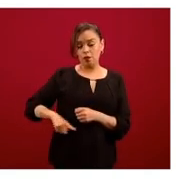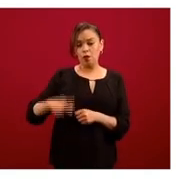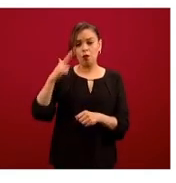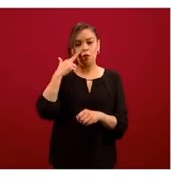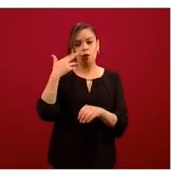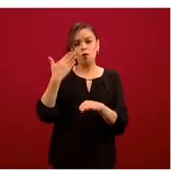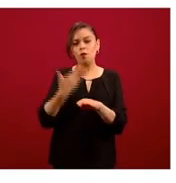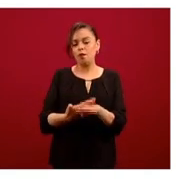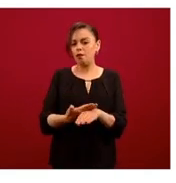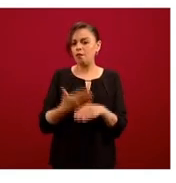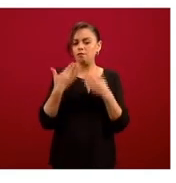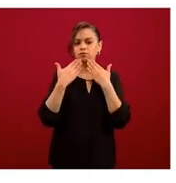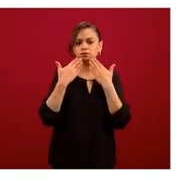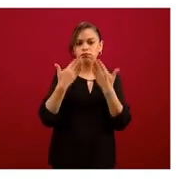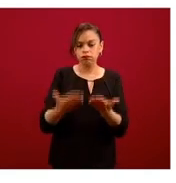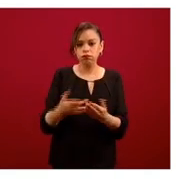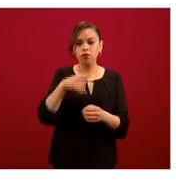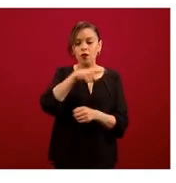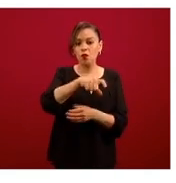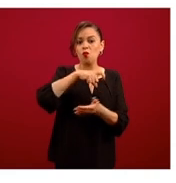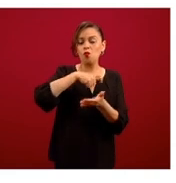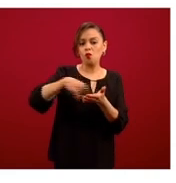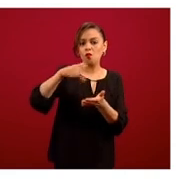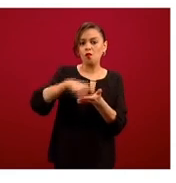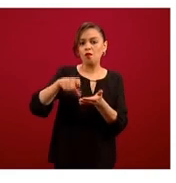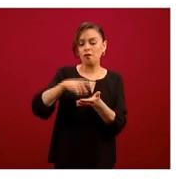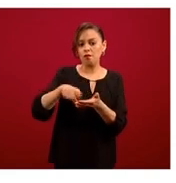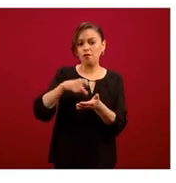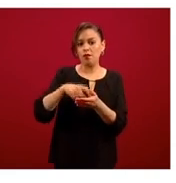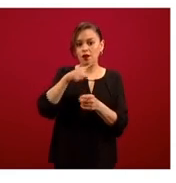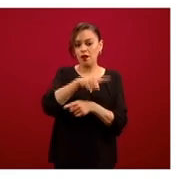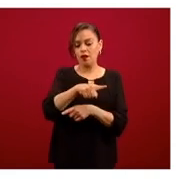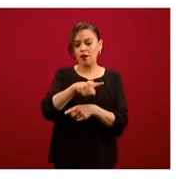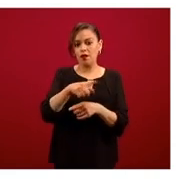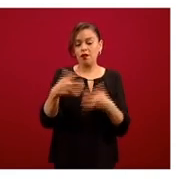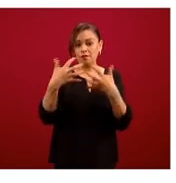Mexico did had to buy some equipment,